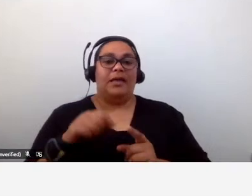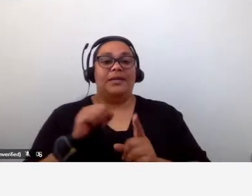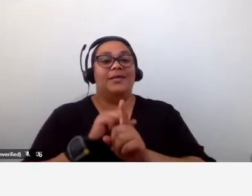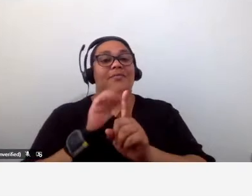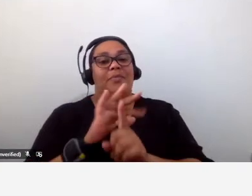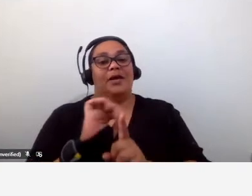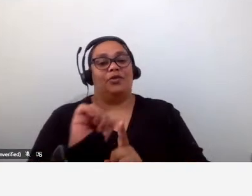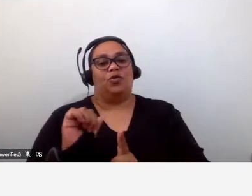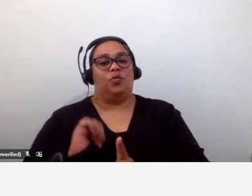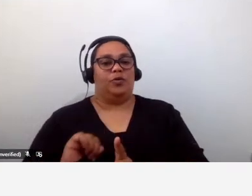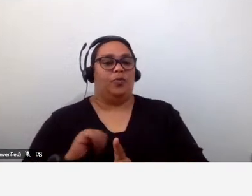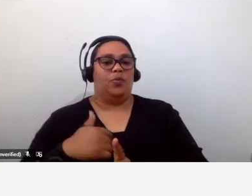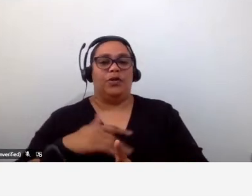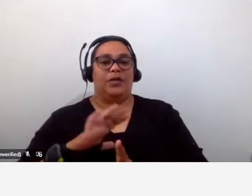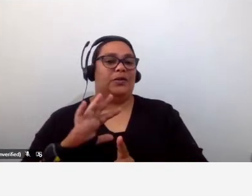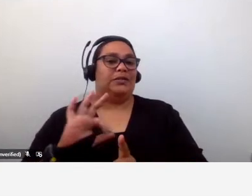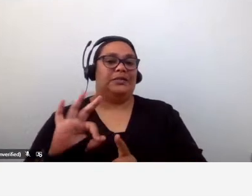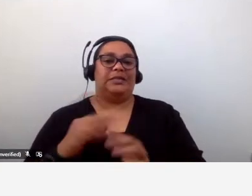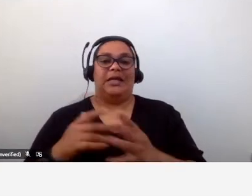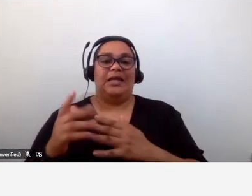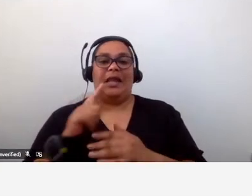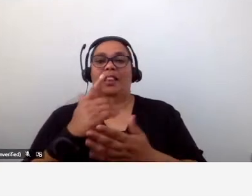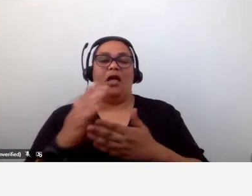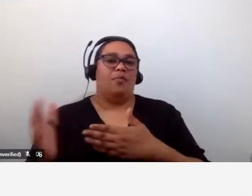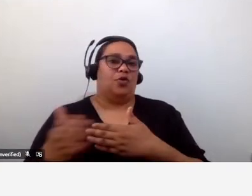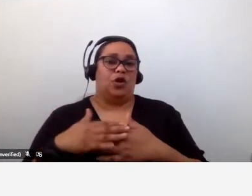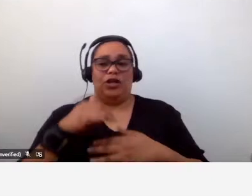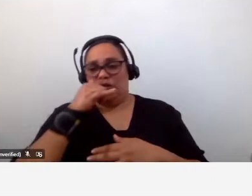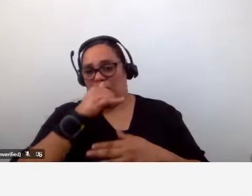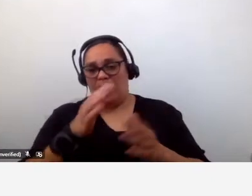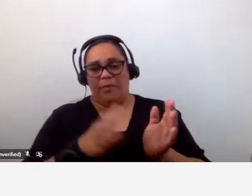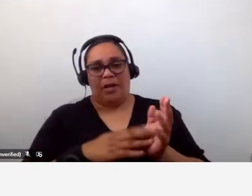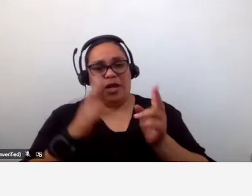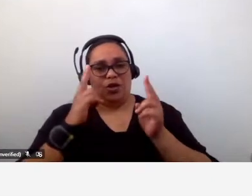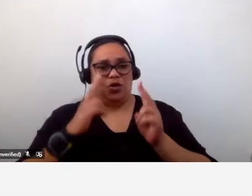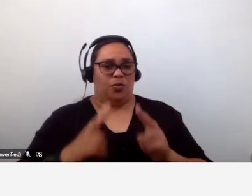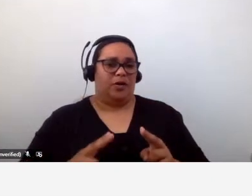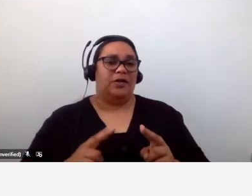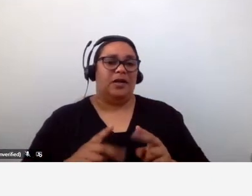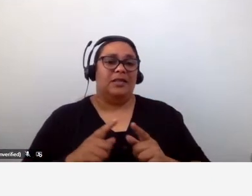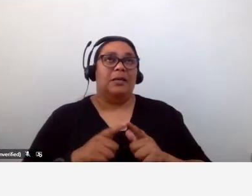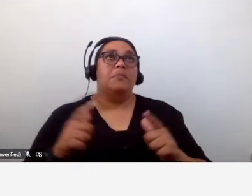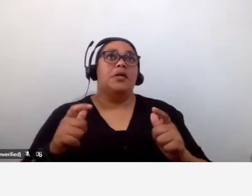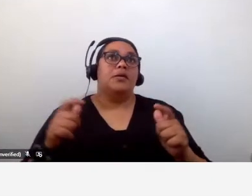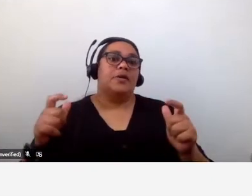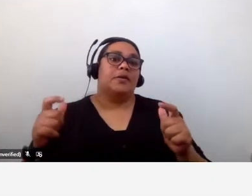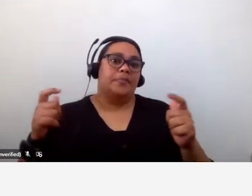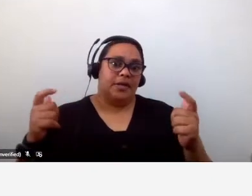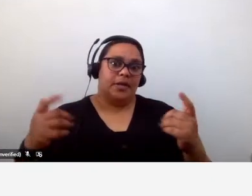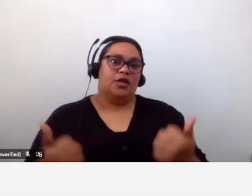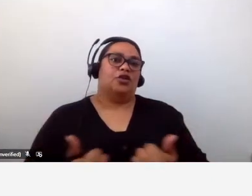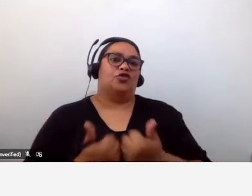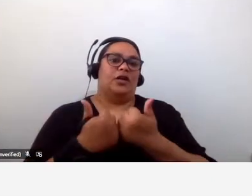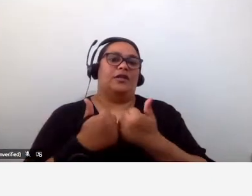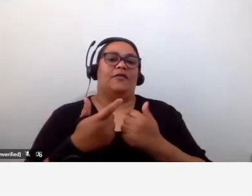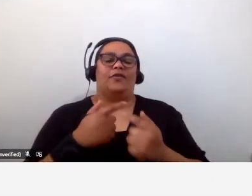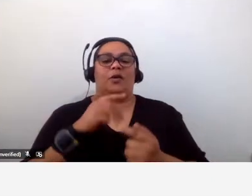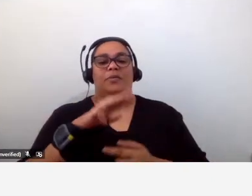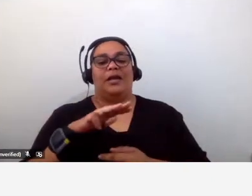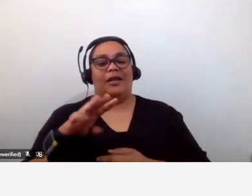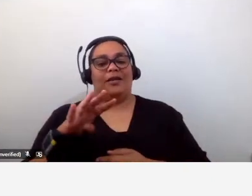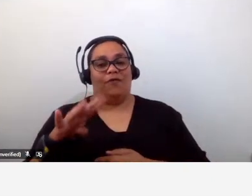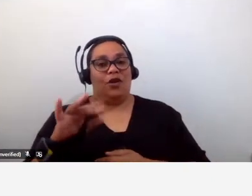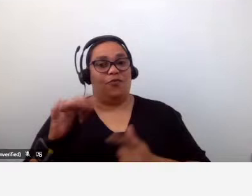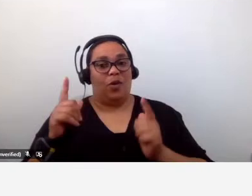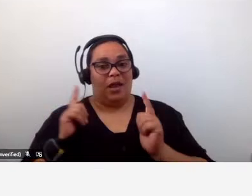on municipalities. We don't want any library to close. It'll be a crime against humanity. Our greatest challenge since 1994, if we